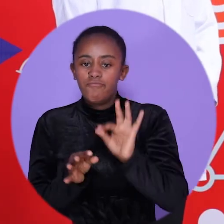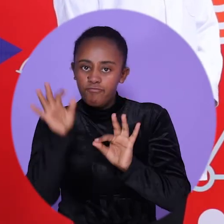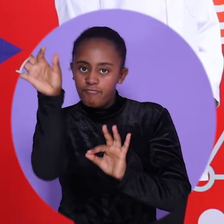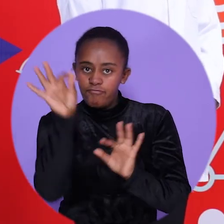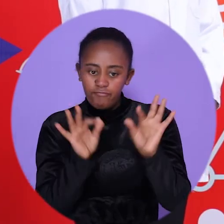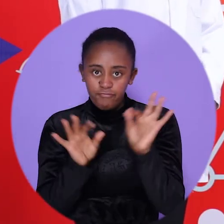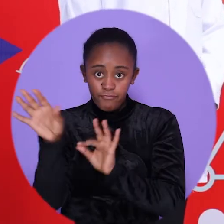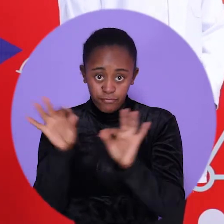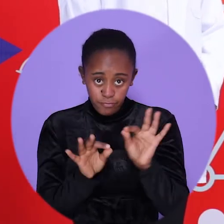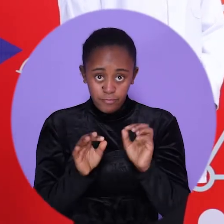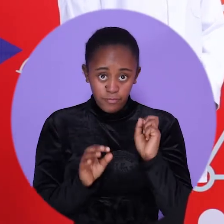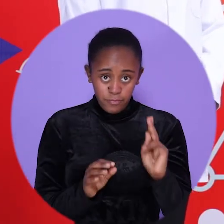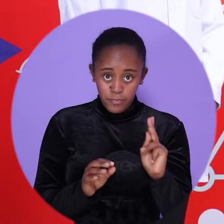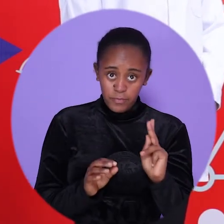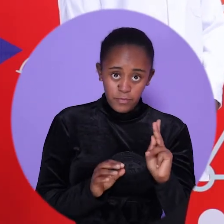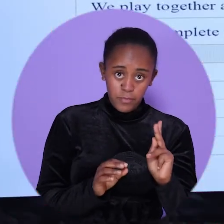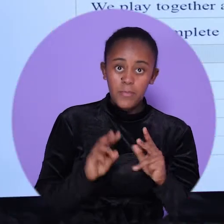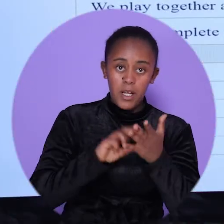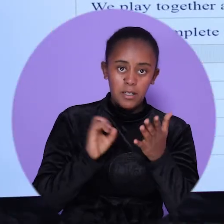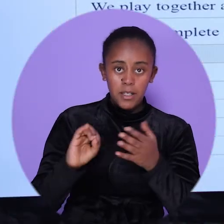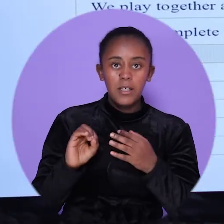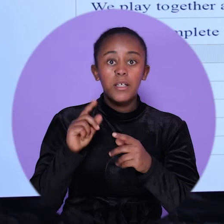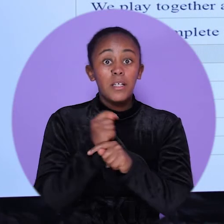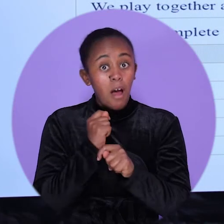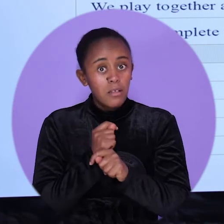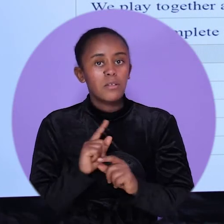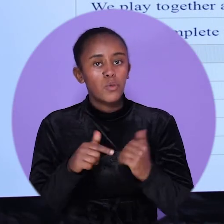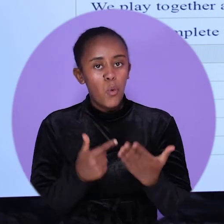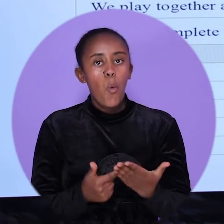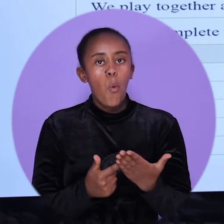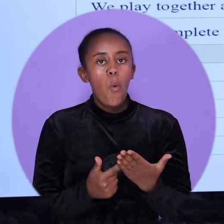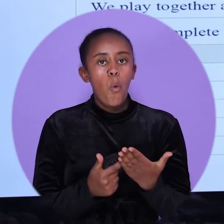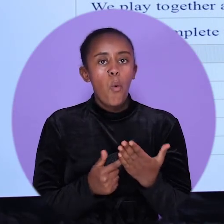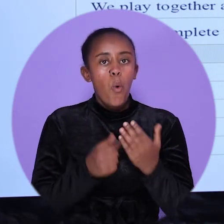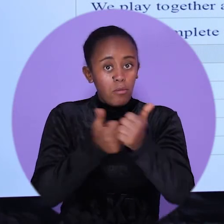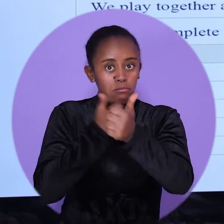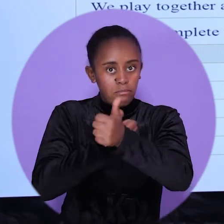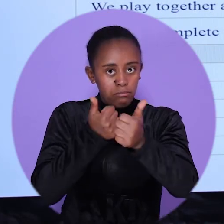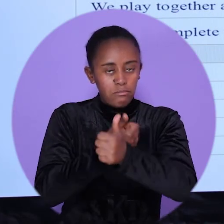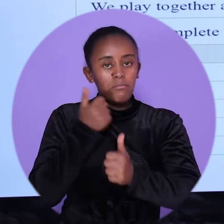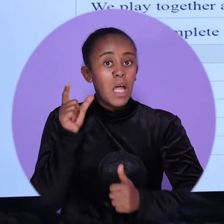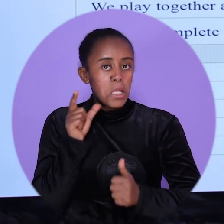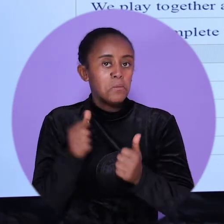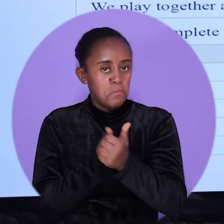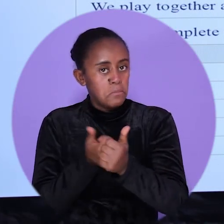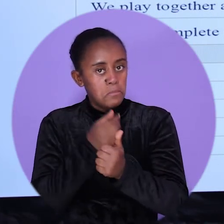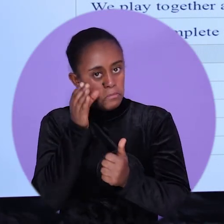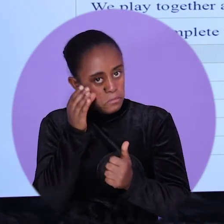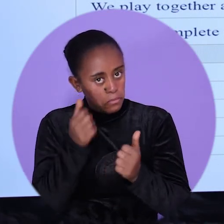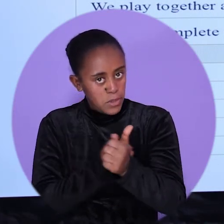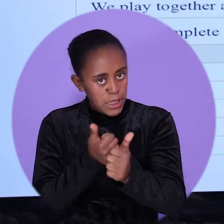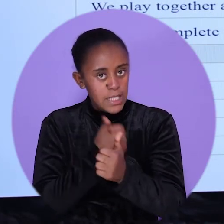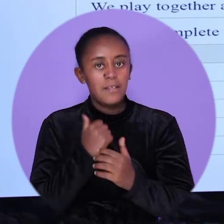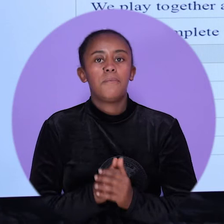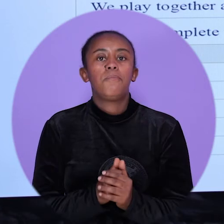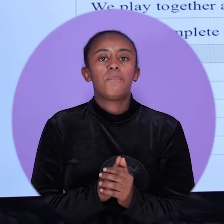by using the reading task. So listen to the story, the instruction it says. And the title it